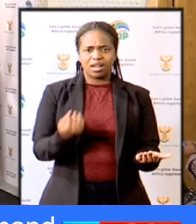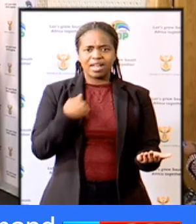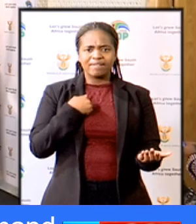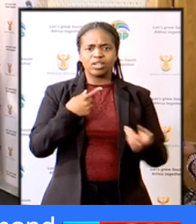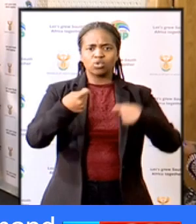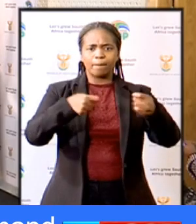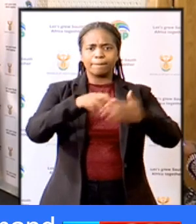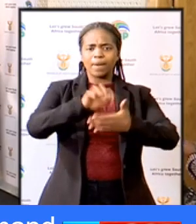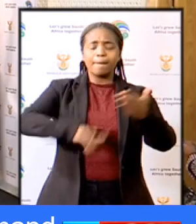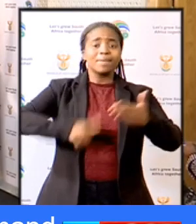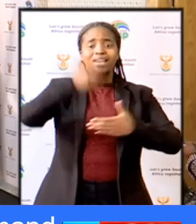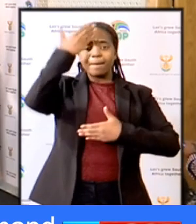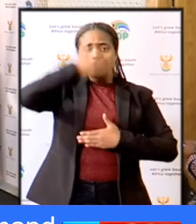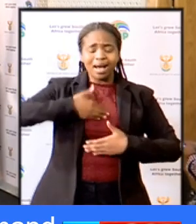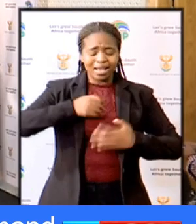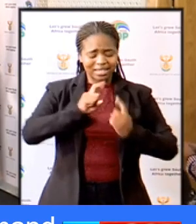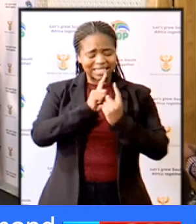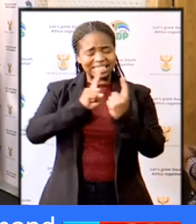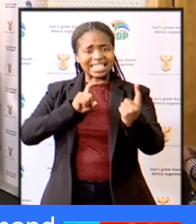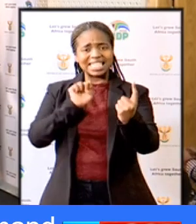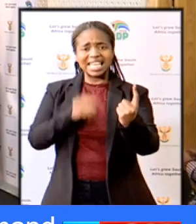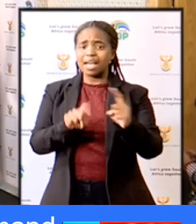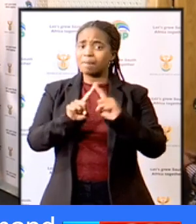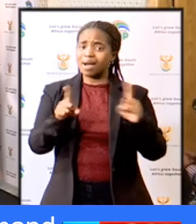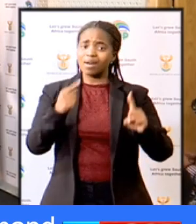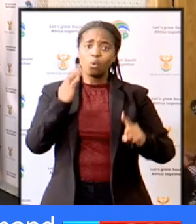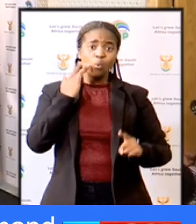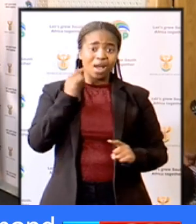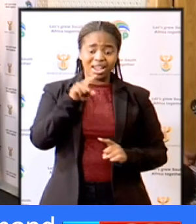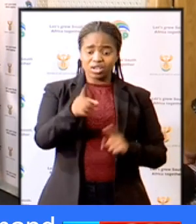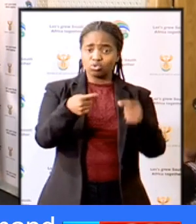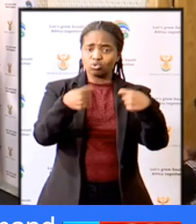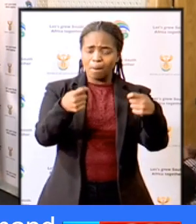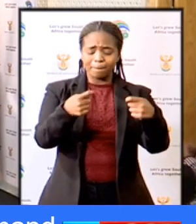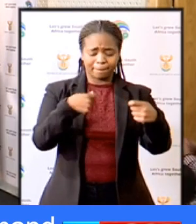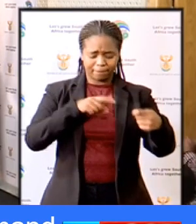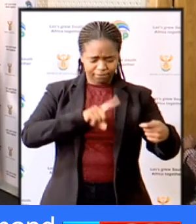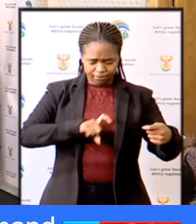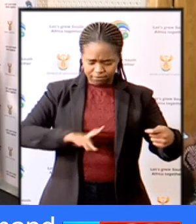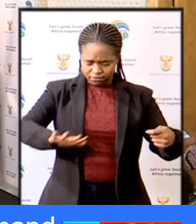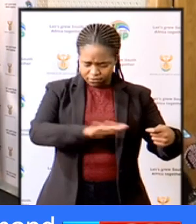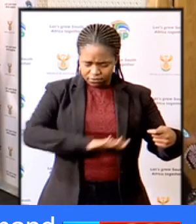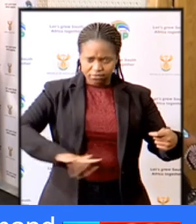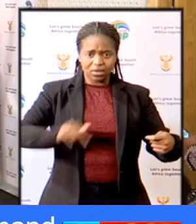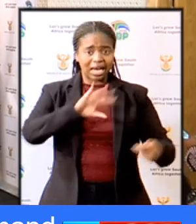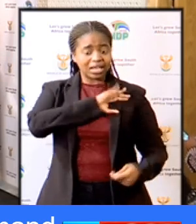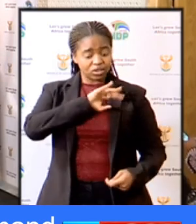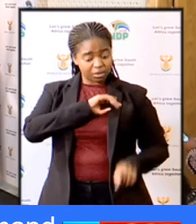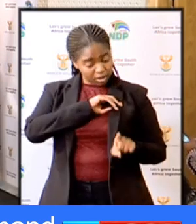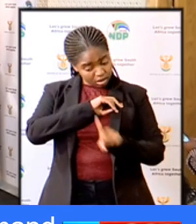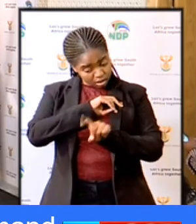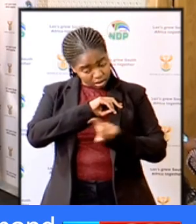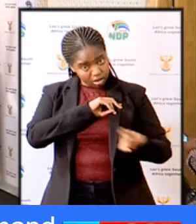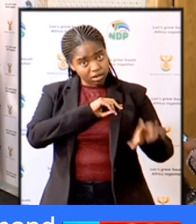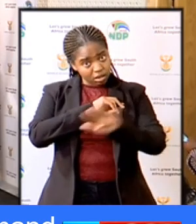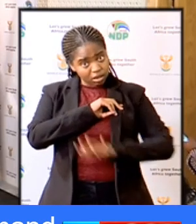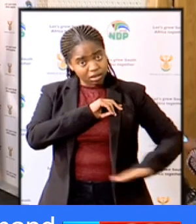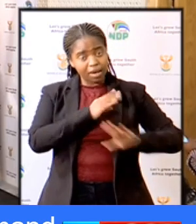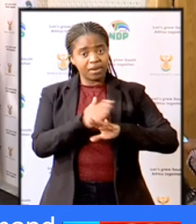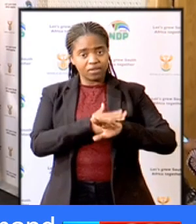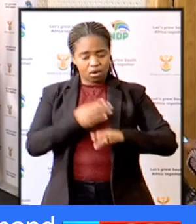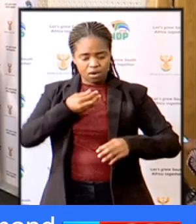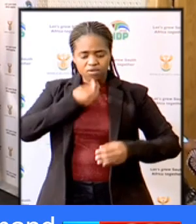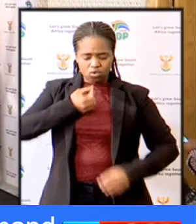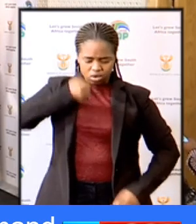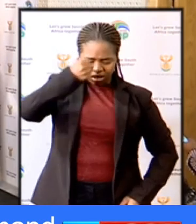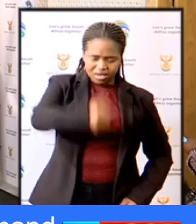only your mask, it's not only social distancing, but when you're in the public places, surfaces, when a customer says, can you please sanitize before I put my